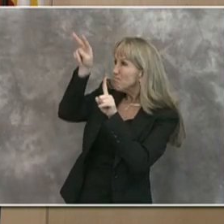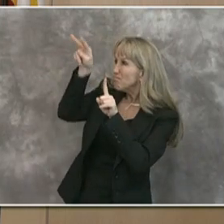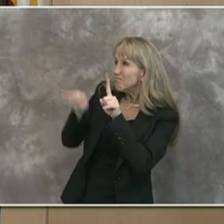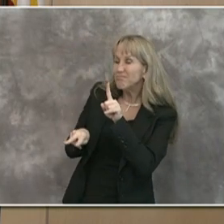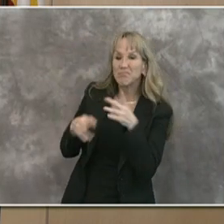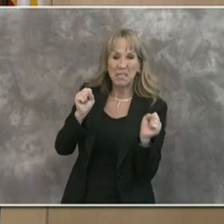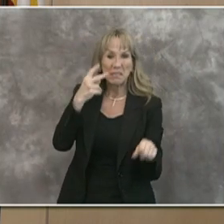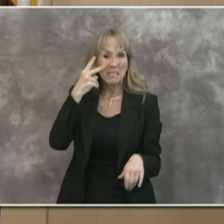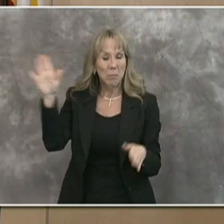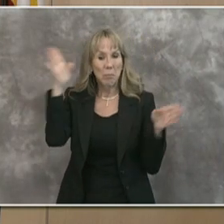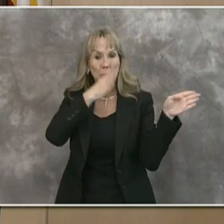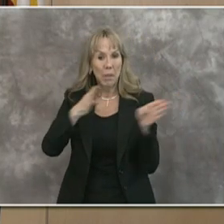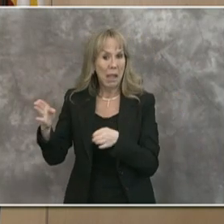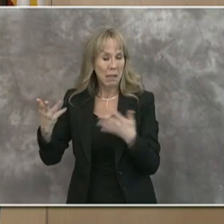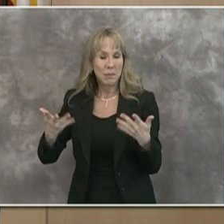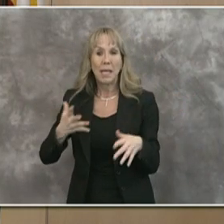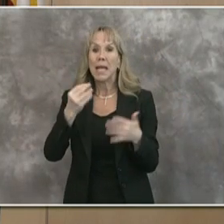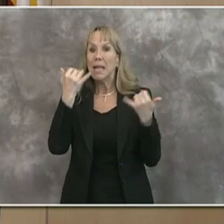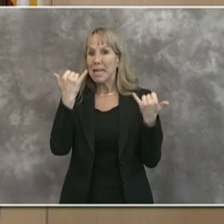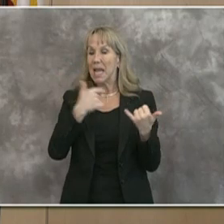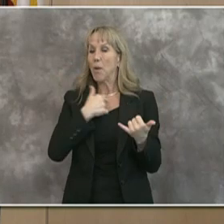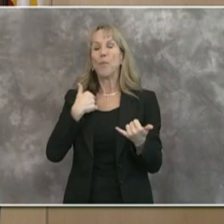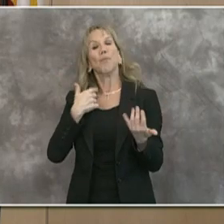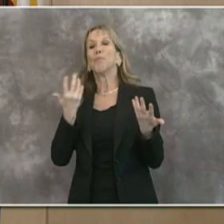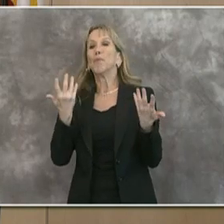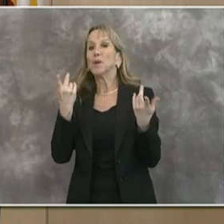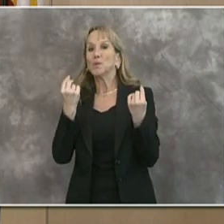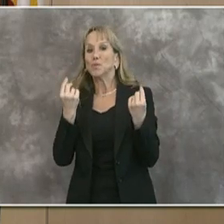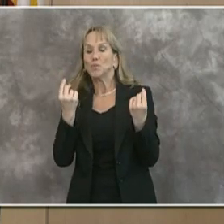asking businesses that are now